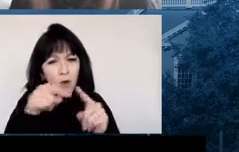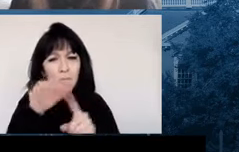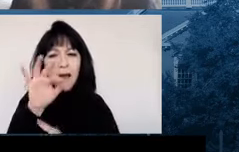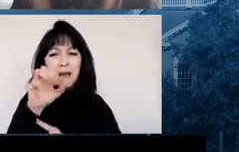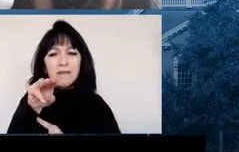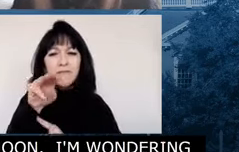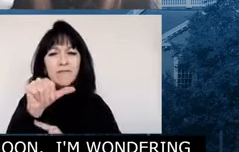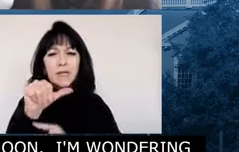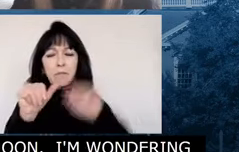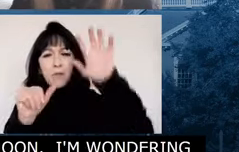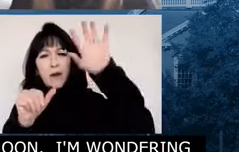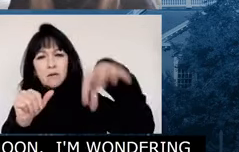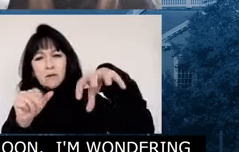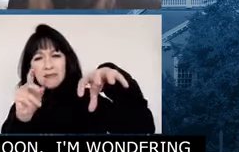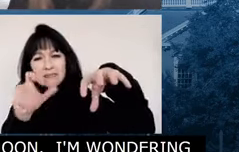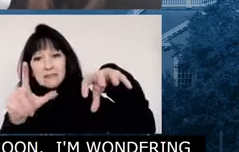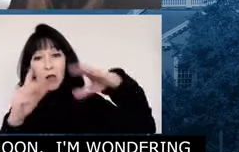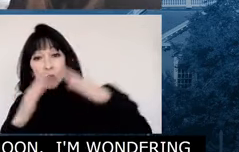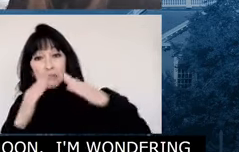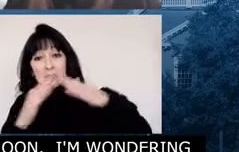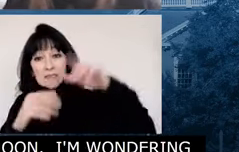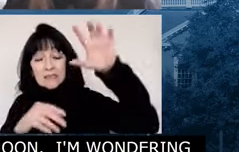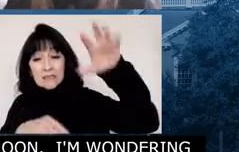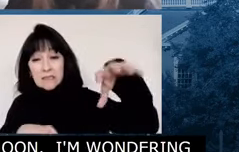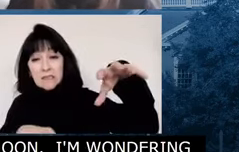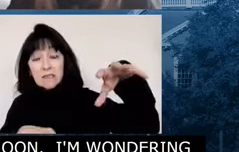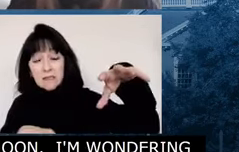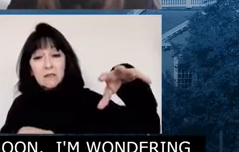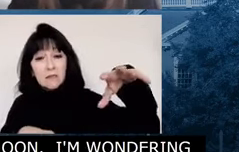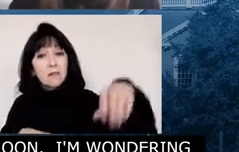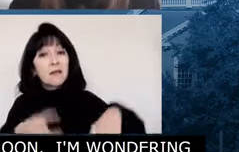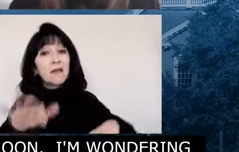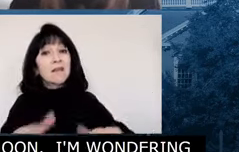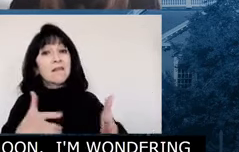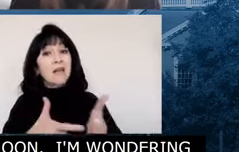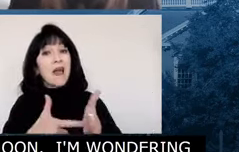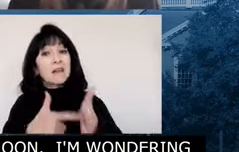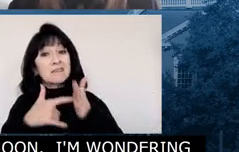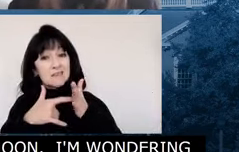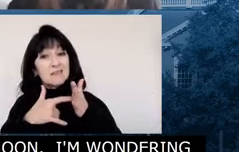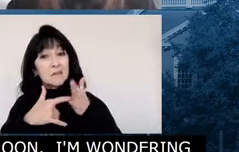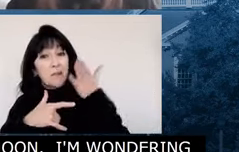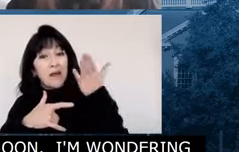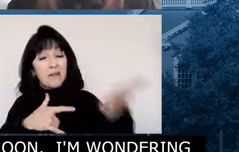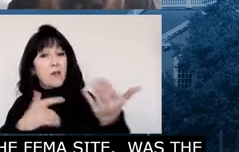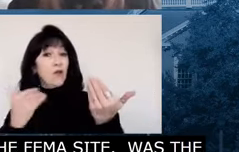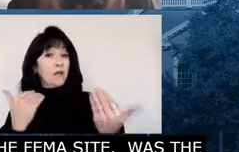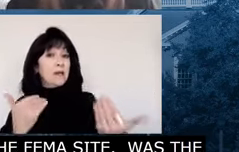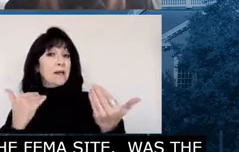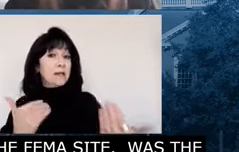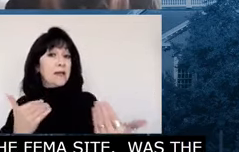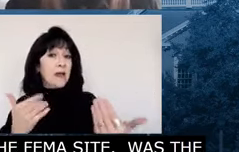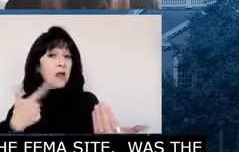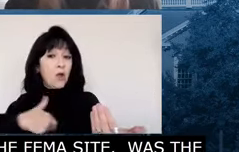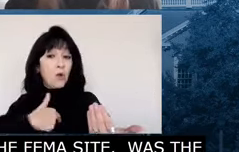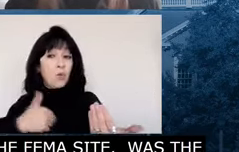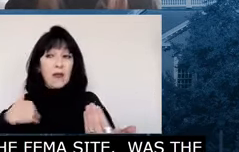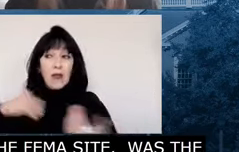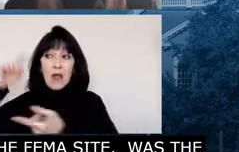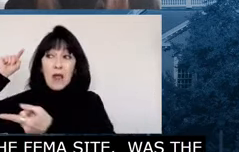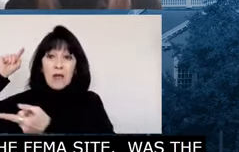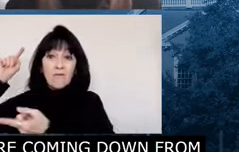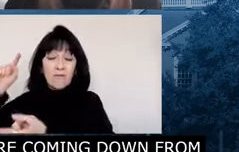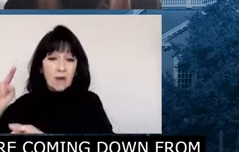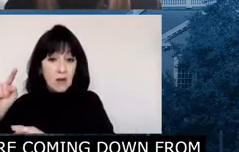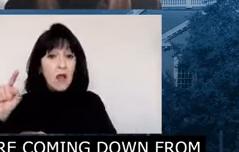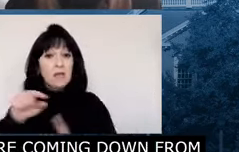the demand there, even though we're kind of coming down from the peak of the surge? Did it have the effect that you wanted? And